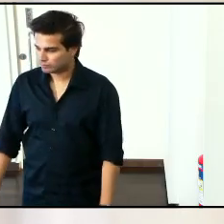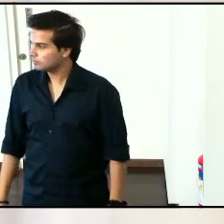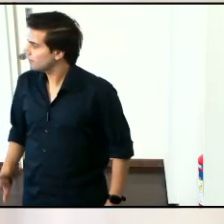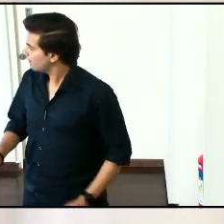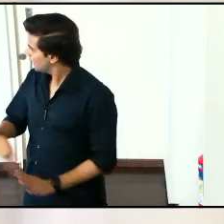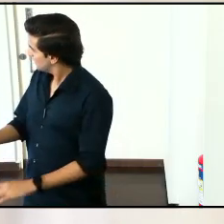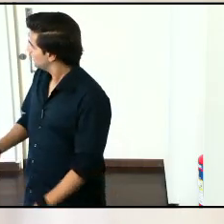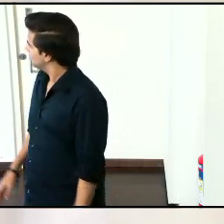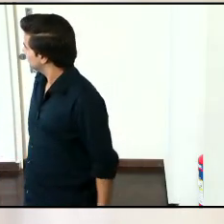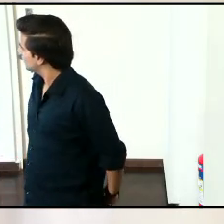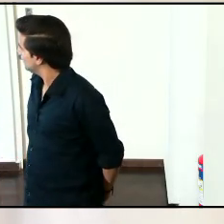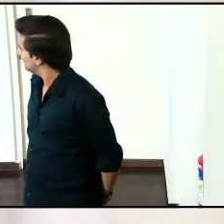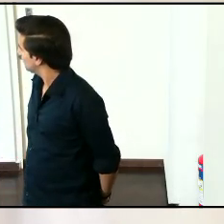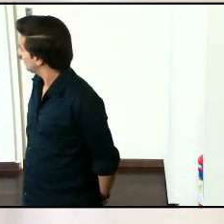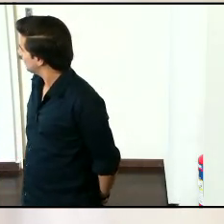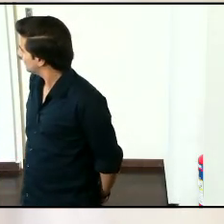please.